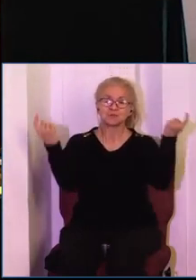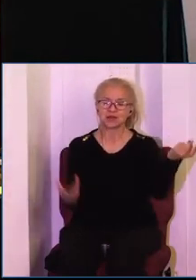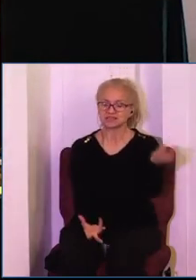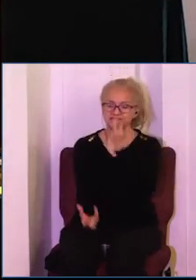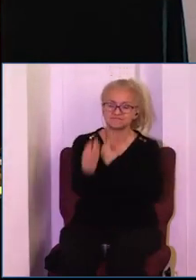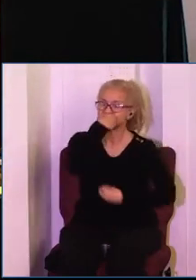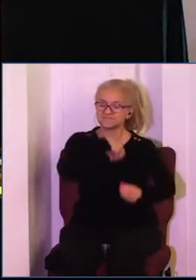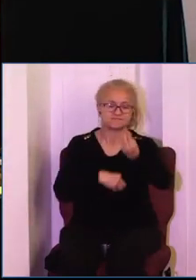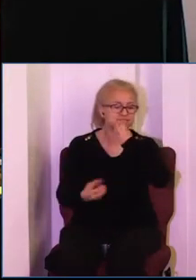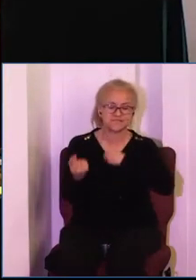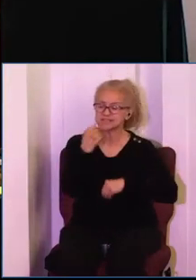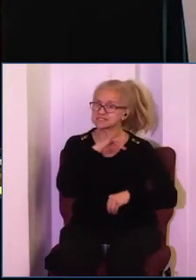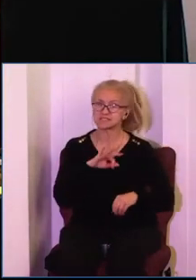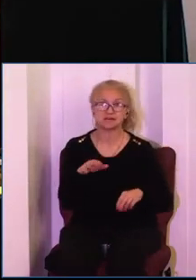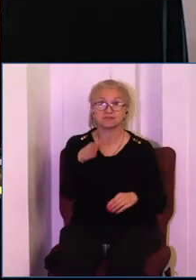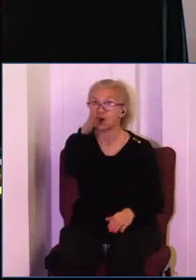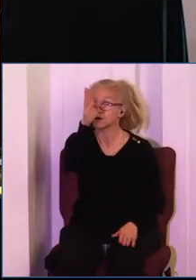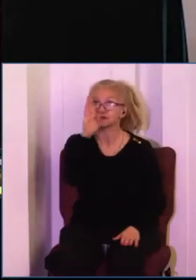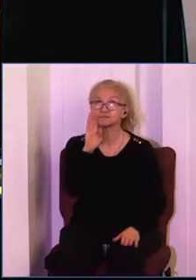God.